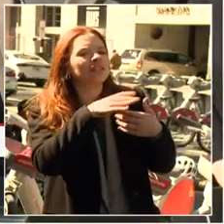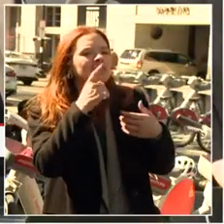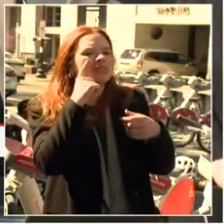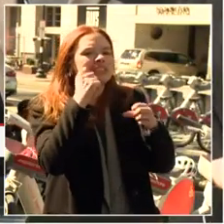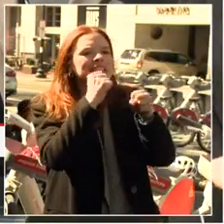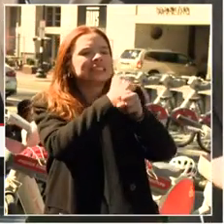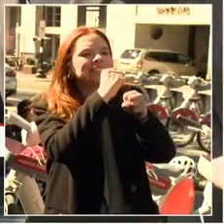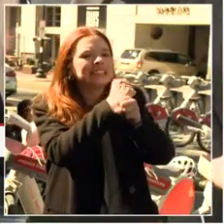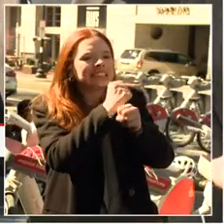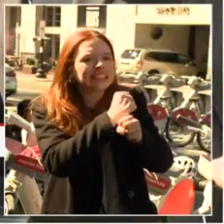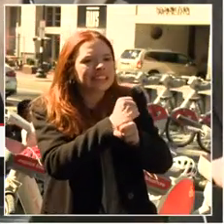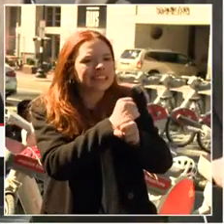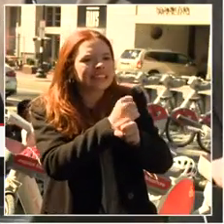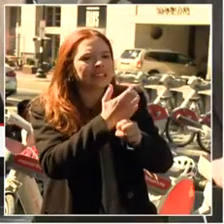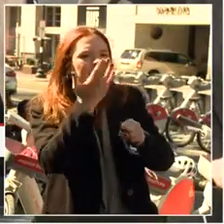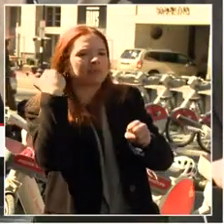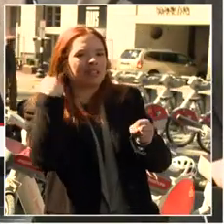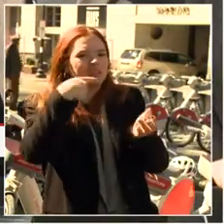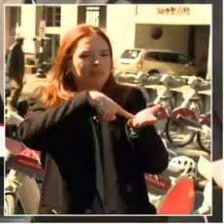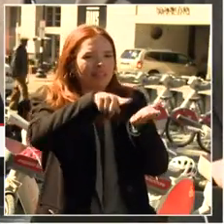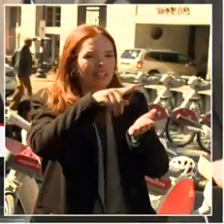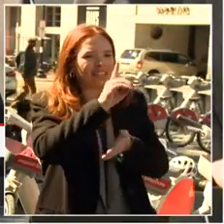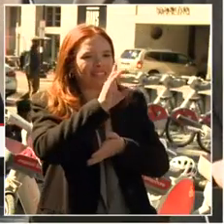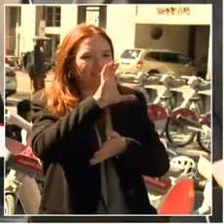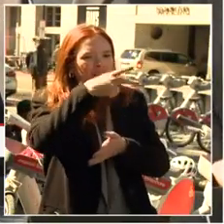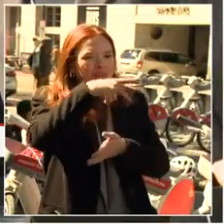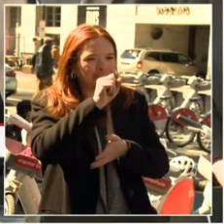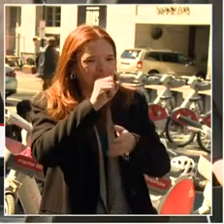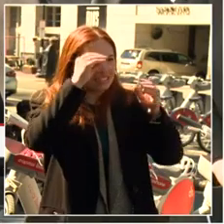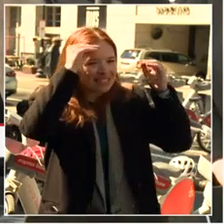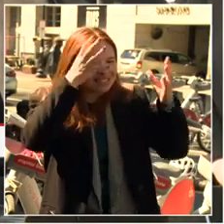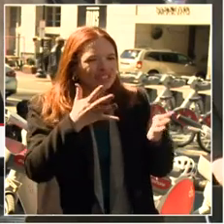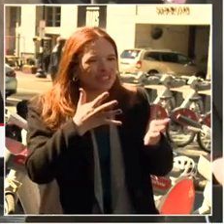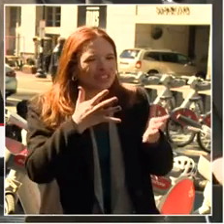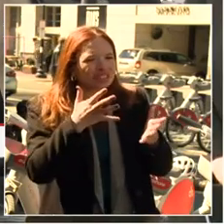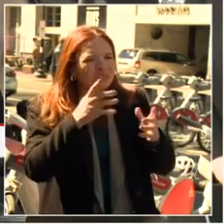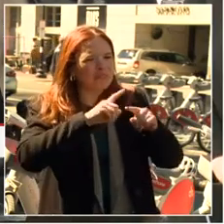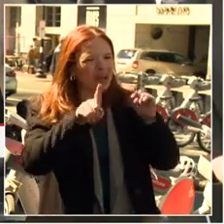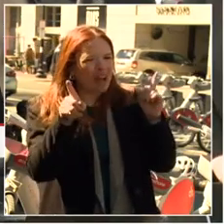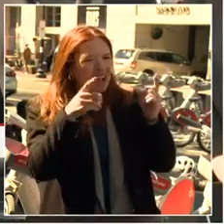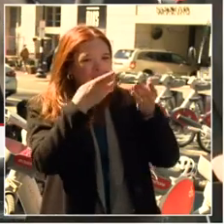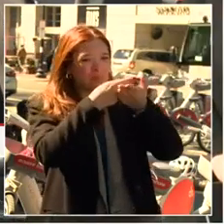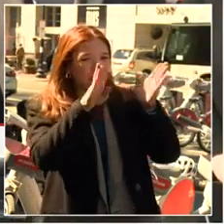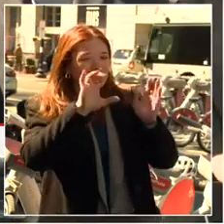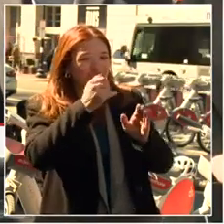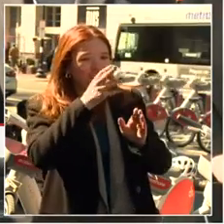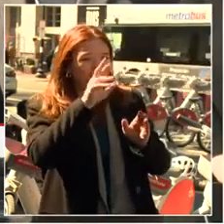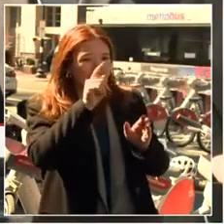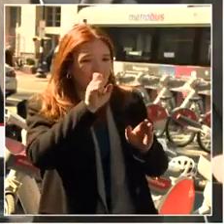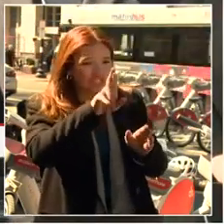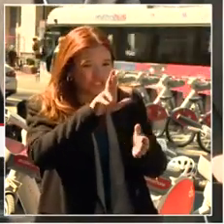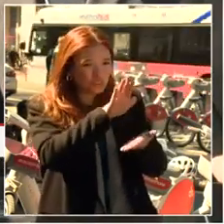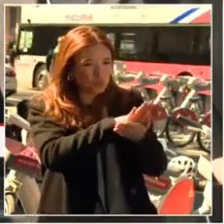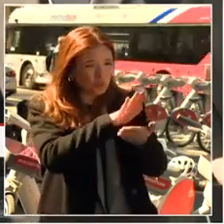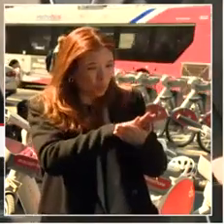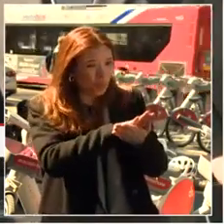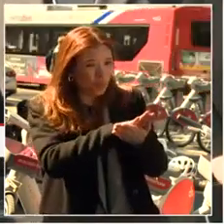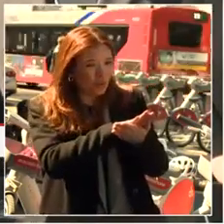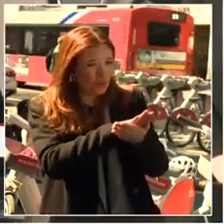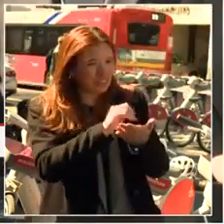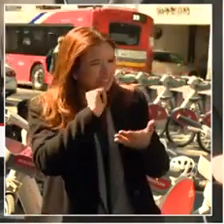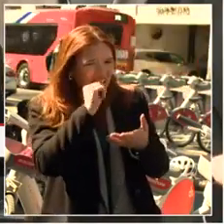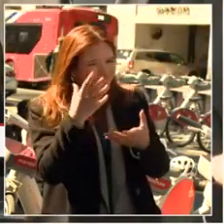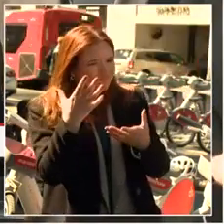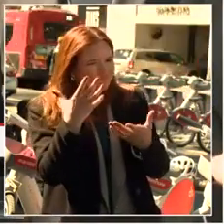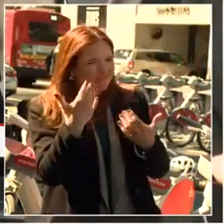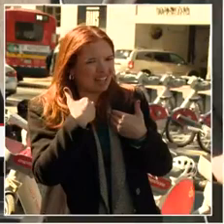but apparently they're saying that public charter school teachers have not been included, and there's a petition going around. And I'm just trying to see how